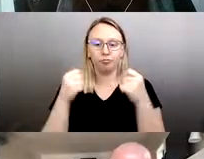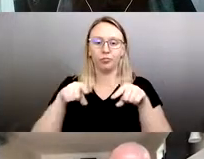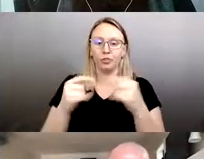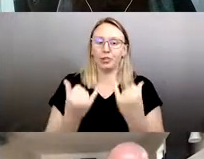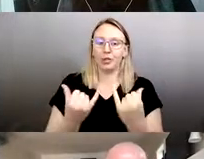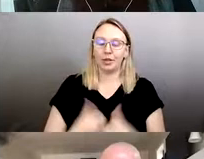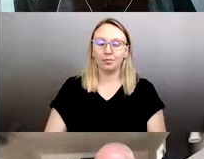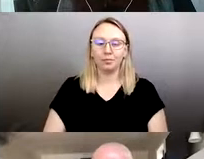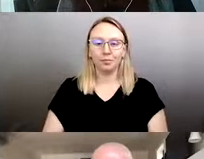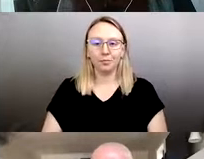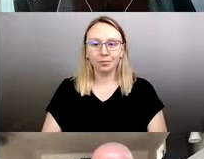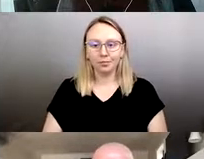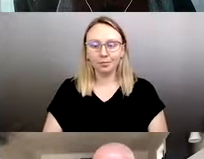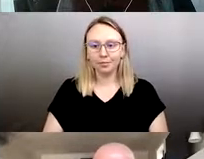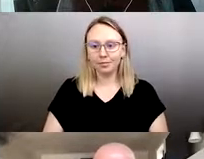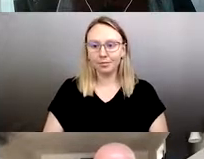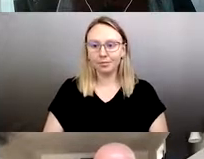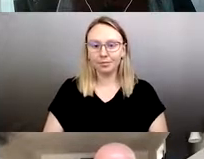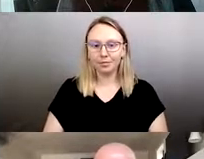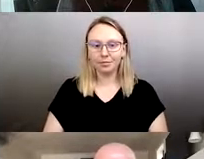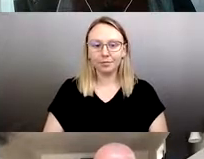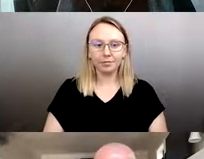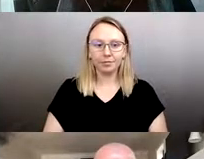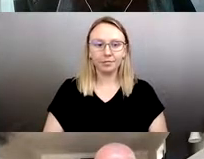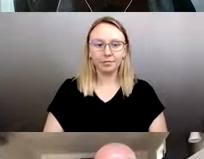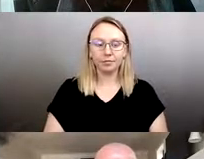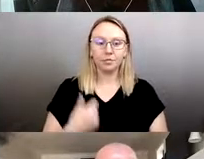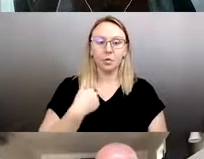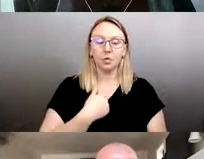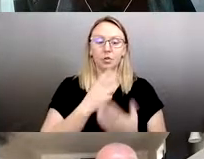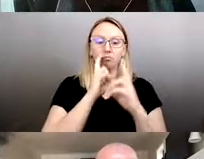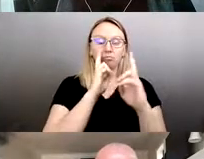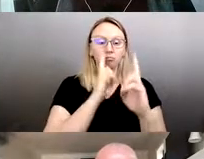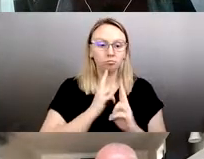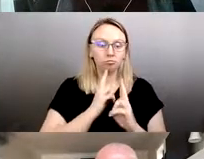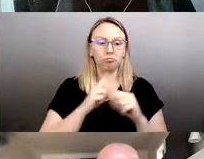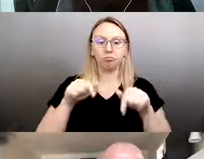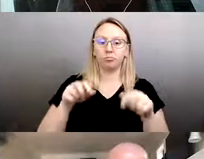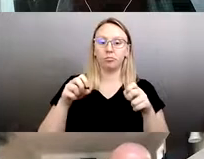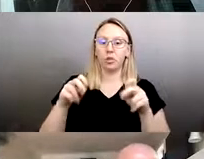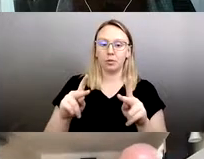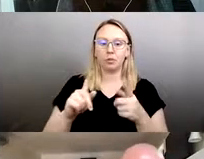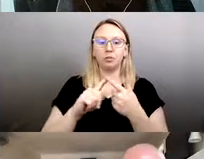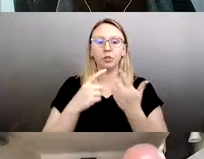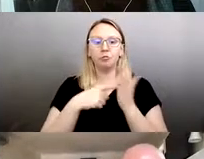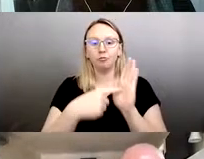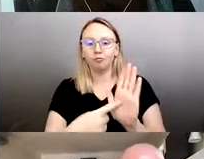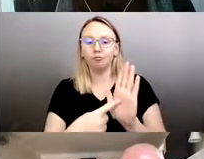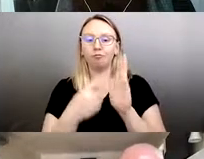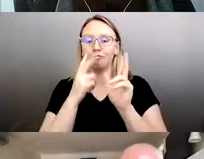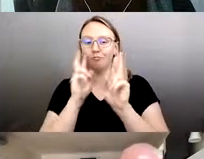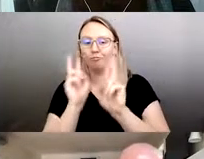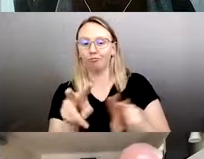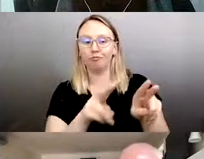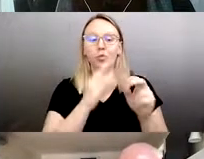So we are honored to have an opportunity to bring you into the homes and studios, even if it is virtually, to learn more